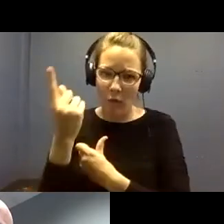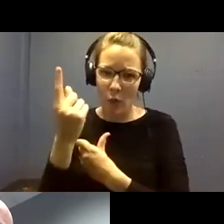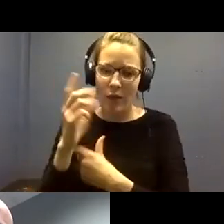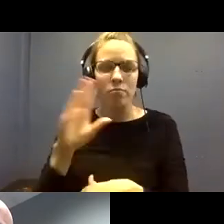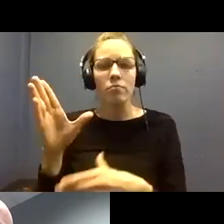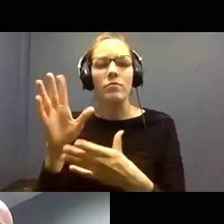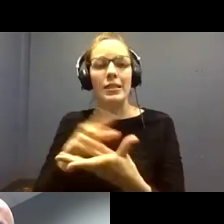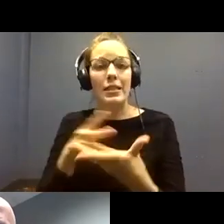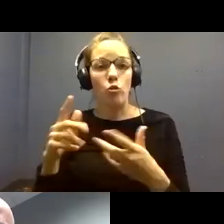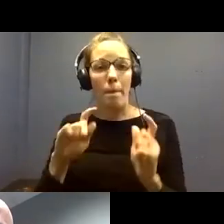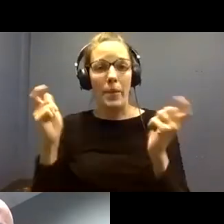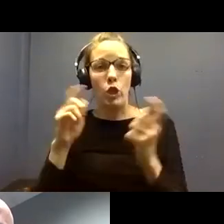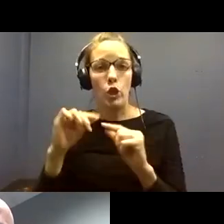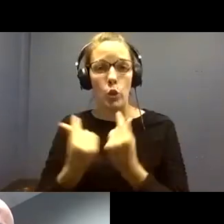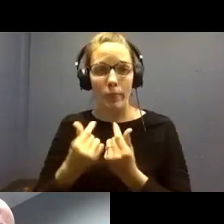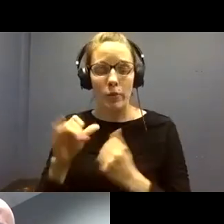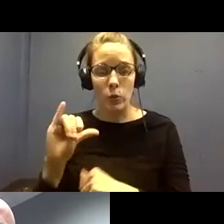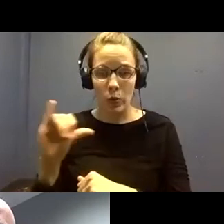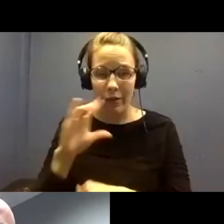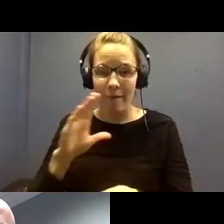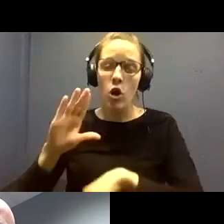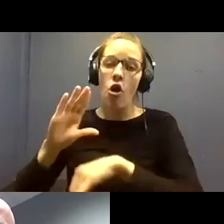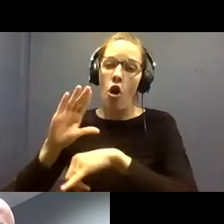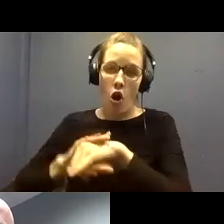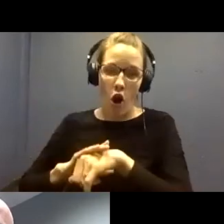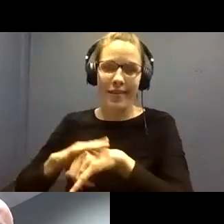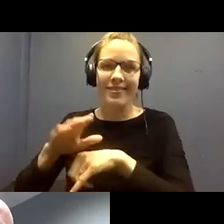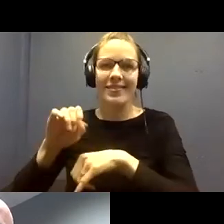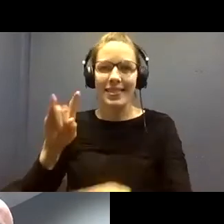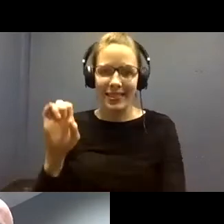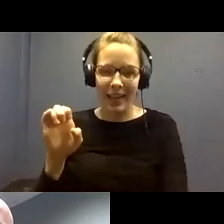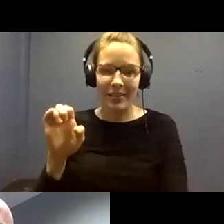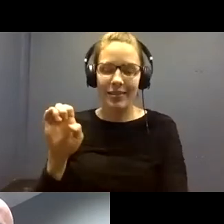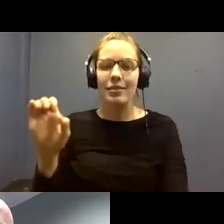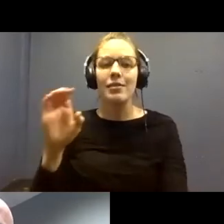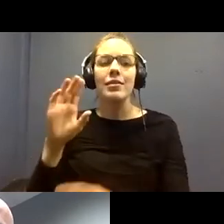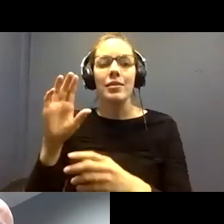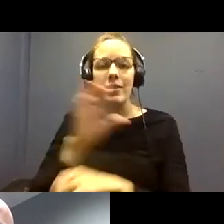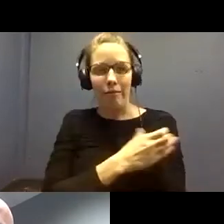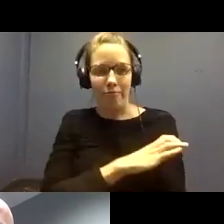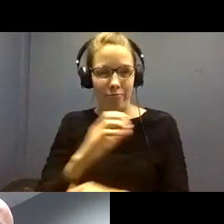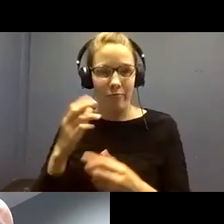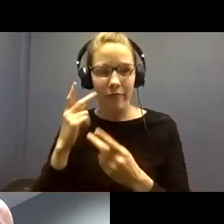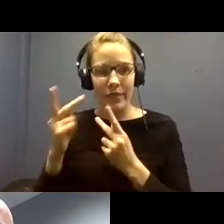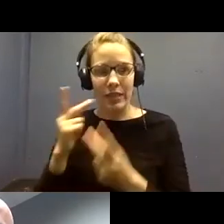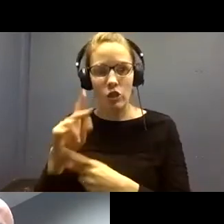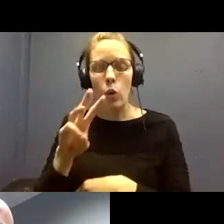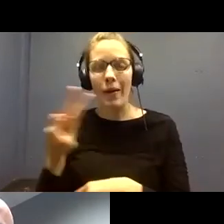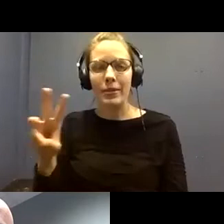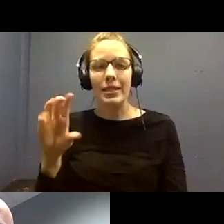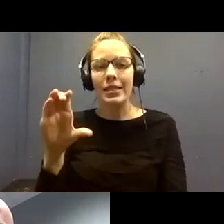larger groups for on-site clinics. Please visit their website at